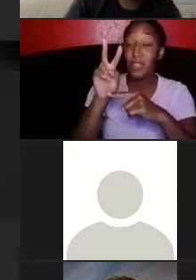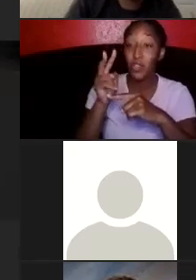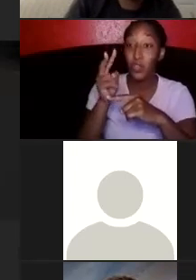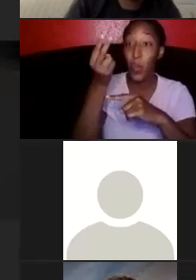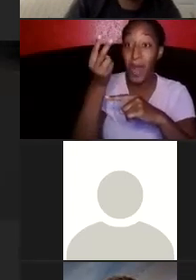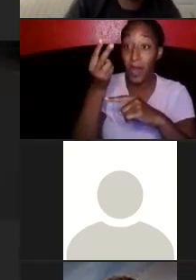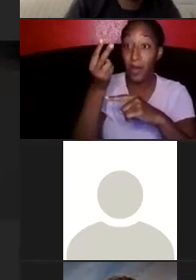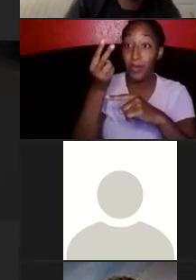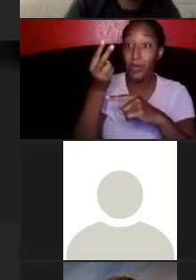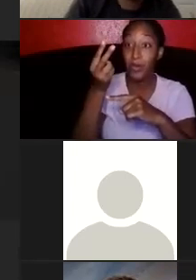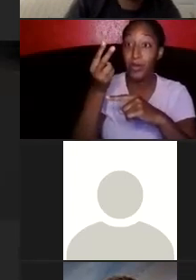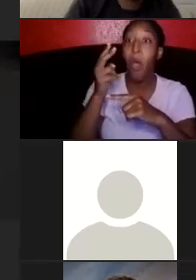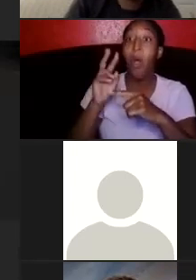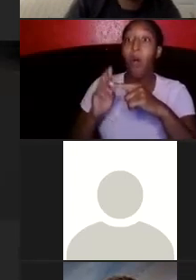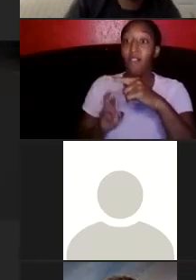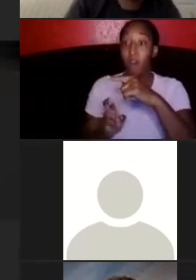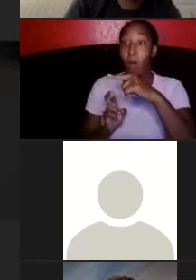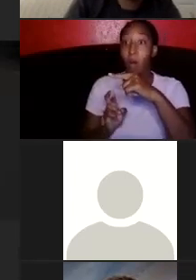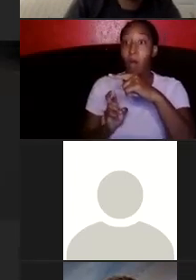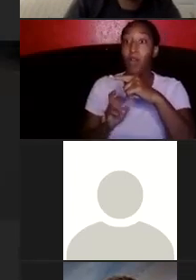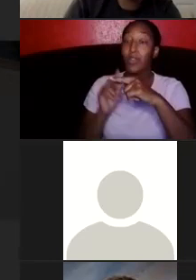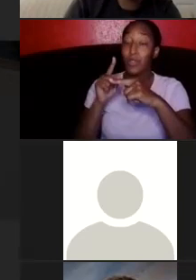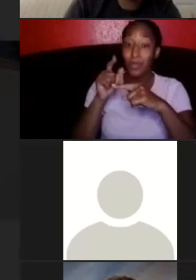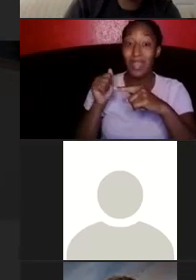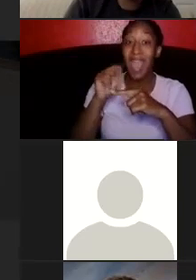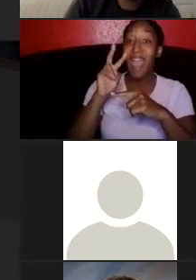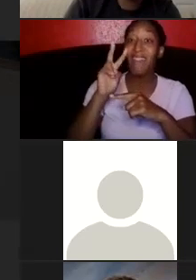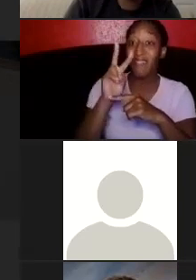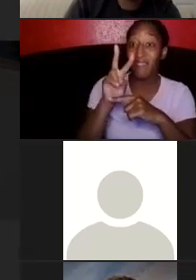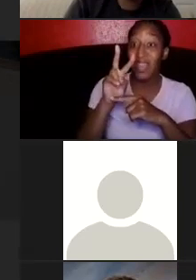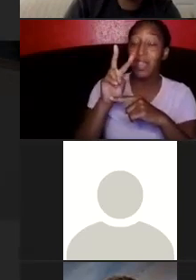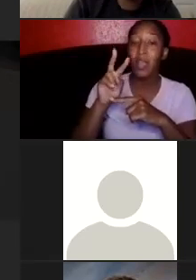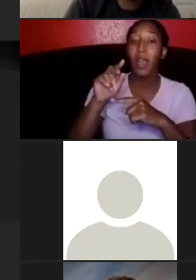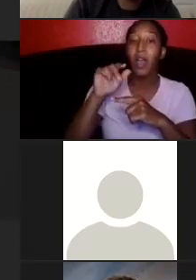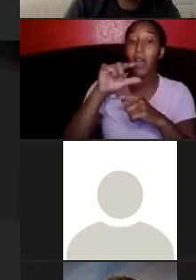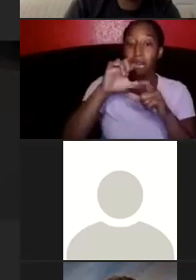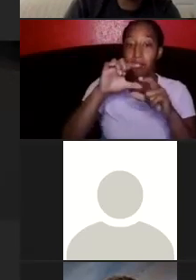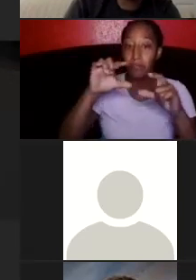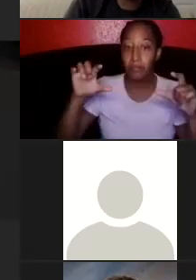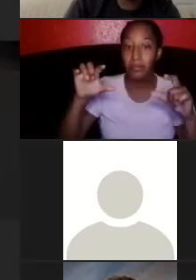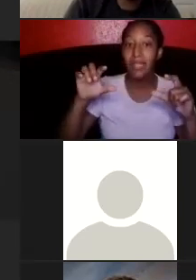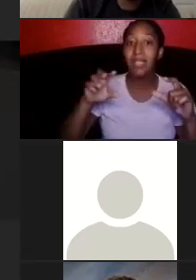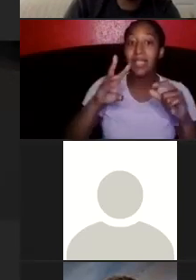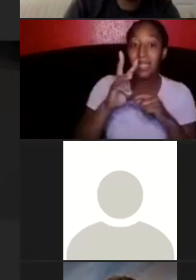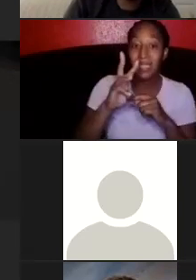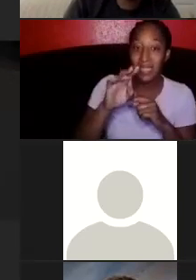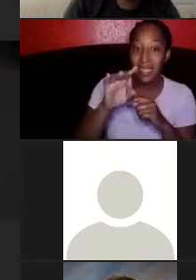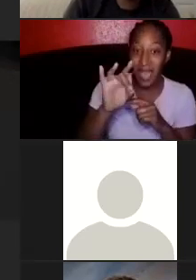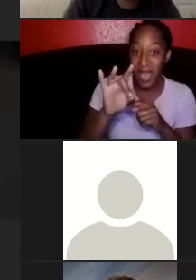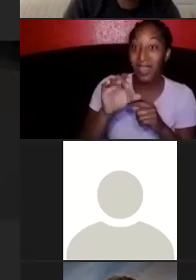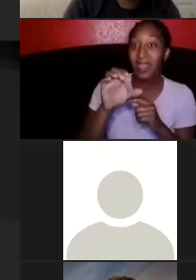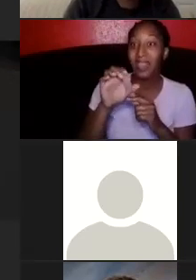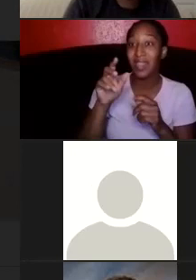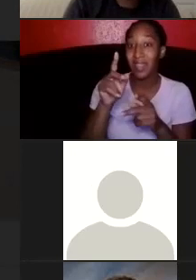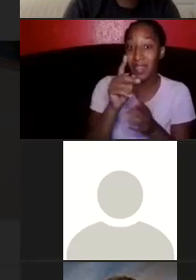16,998 miles per hour, square all of that, the number and the unit, and then divide by